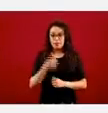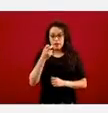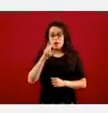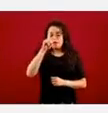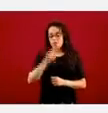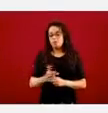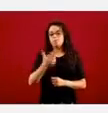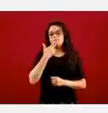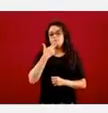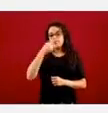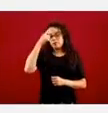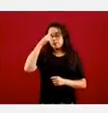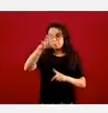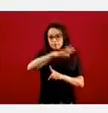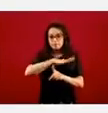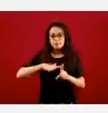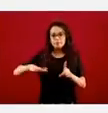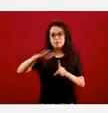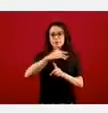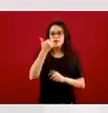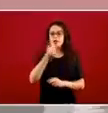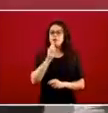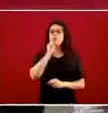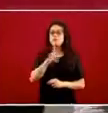attention and health care.